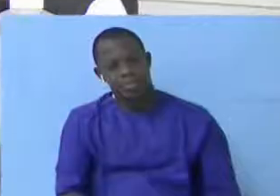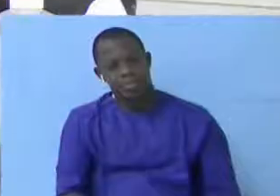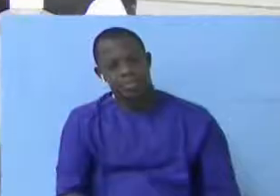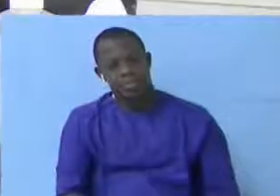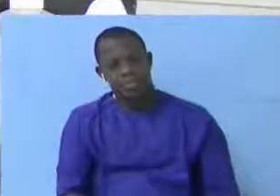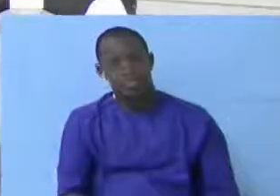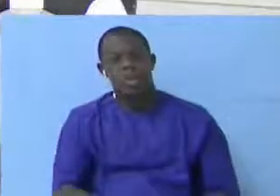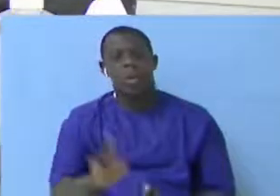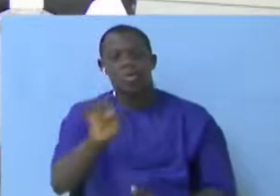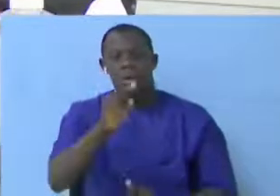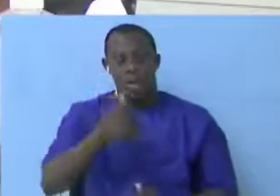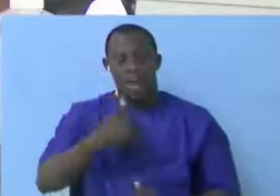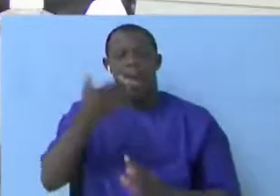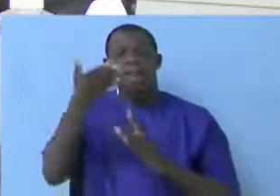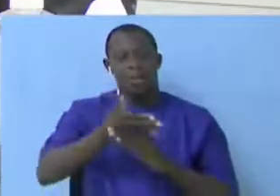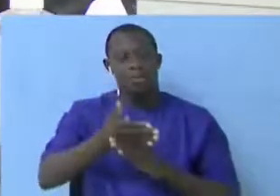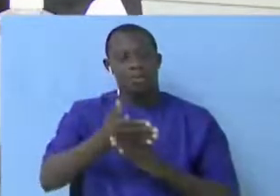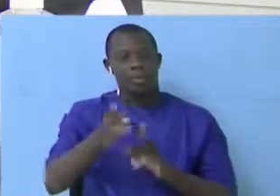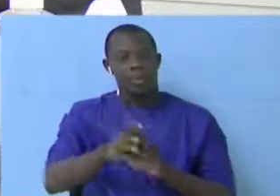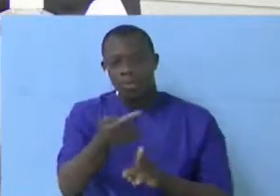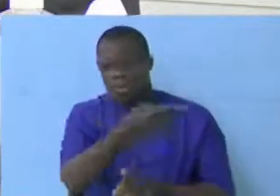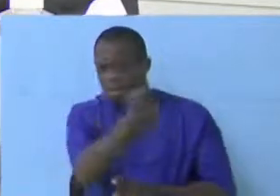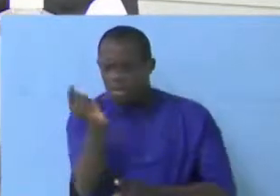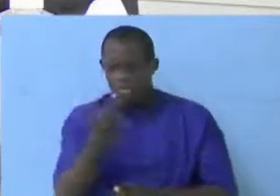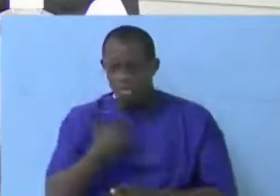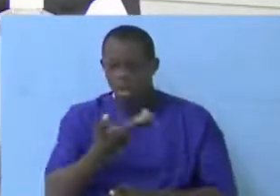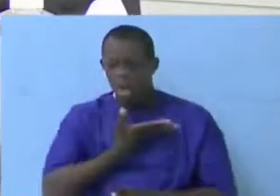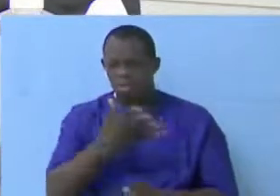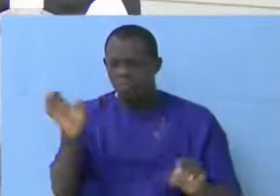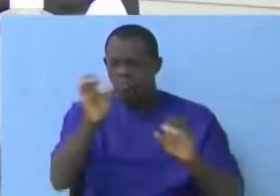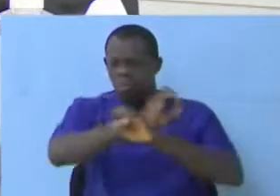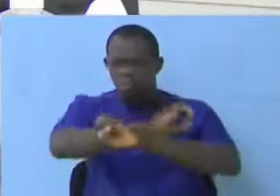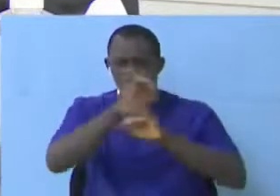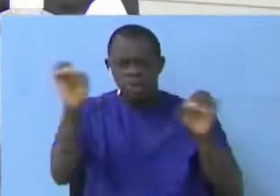My belief is they didn't have a doubt. At